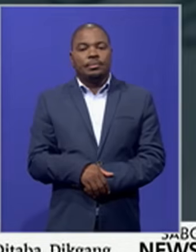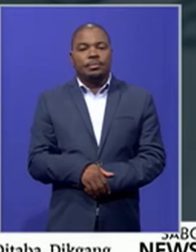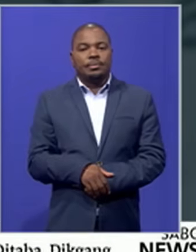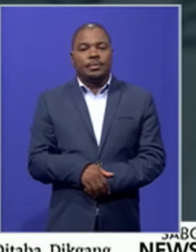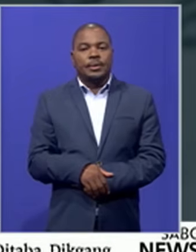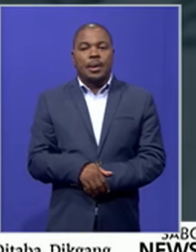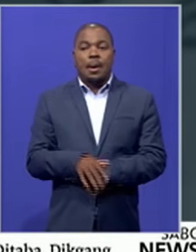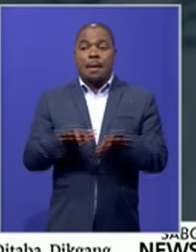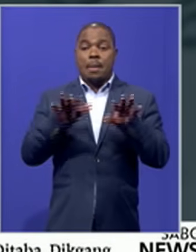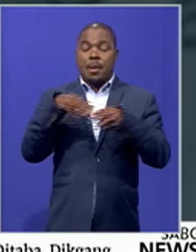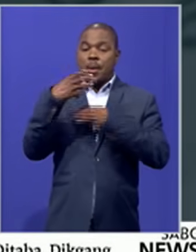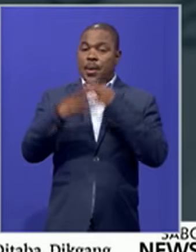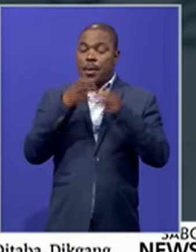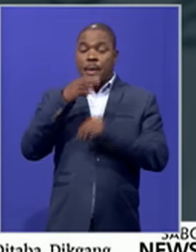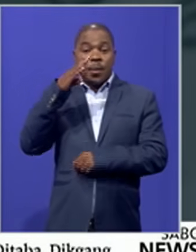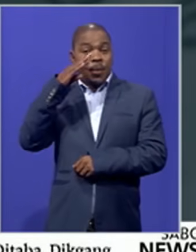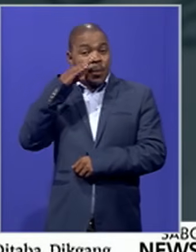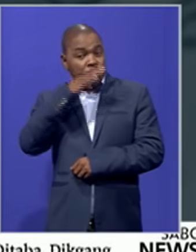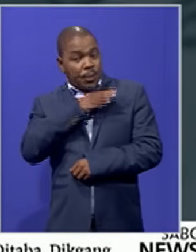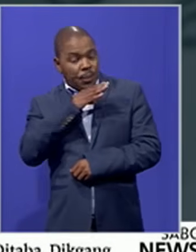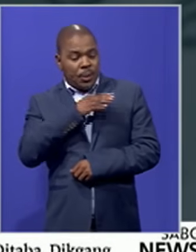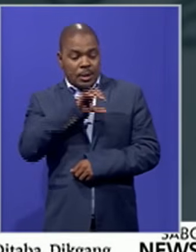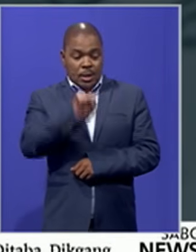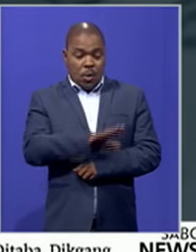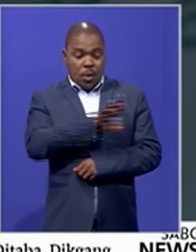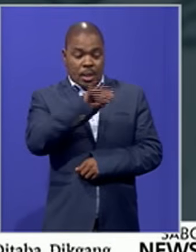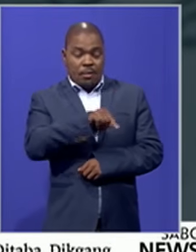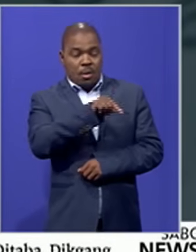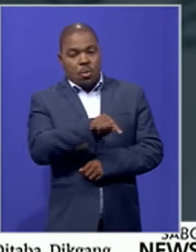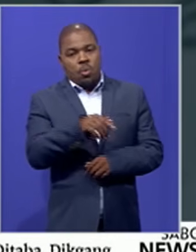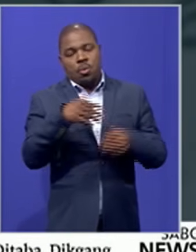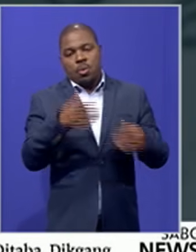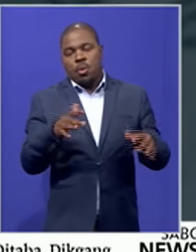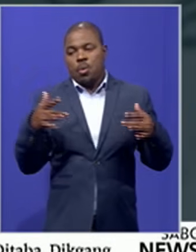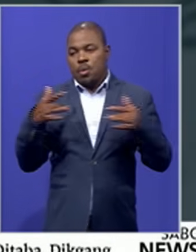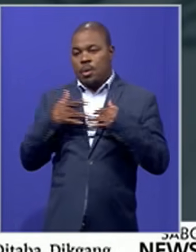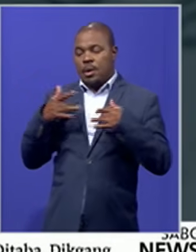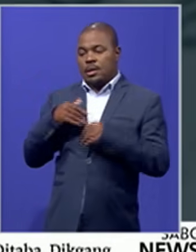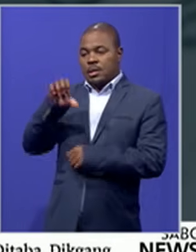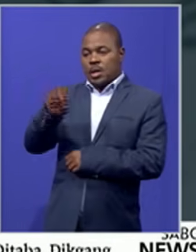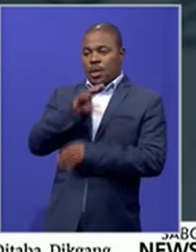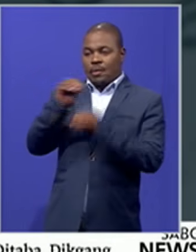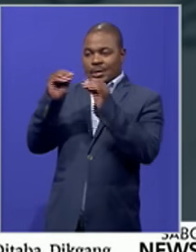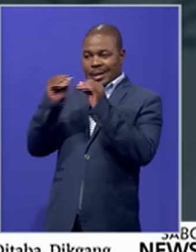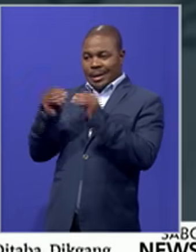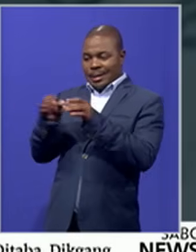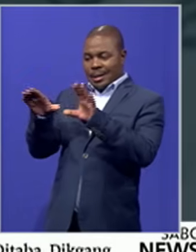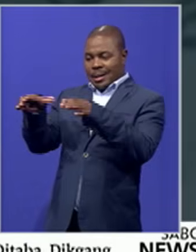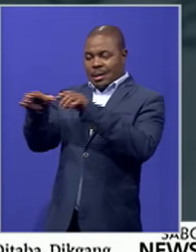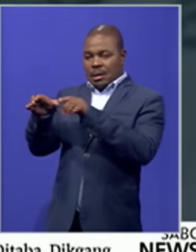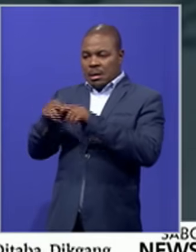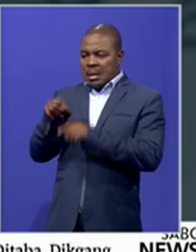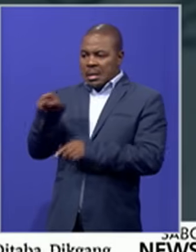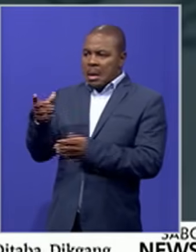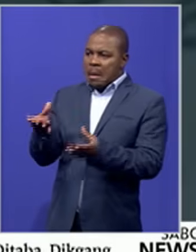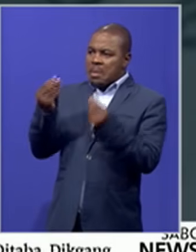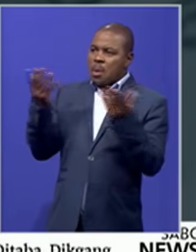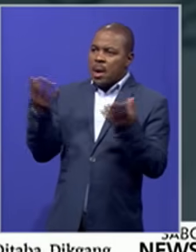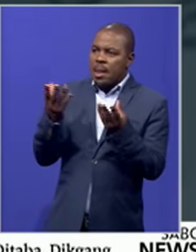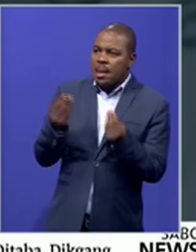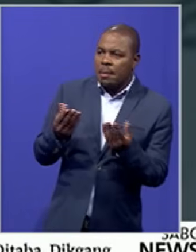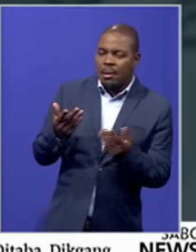tlhokego ya mešomo e sa le hloba boroko ka mo Afrika Borwa. Seo Stats SA ba se bolelago a re tsebe gore ba se tšea